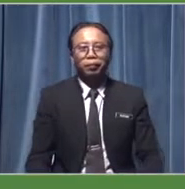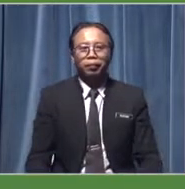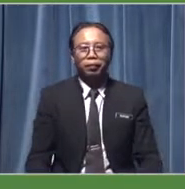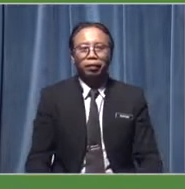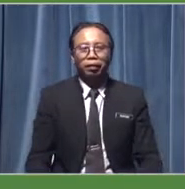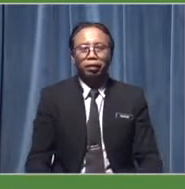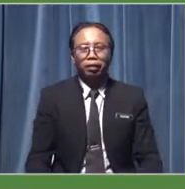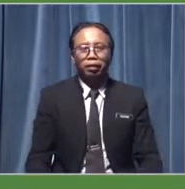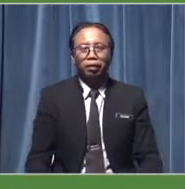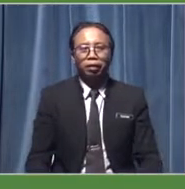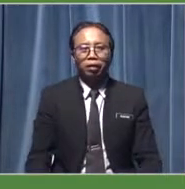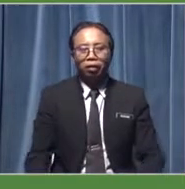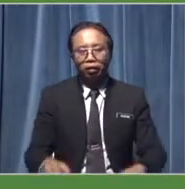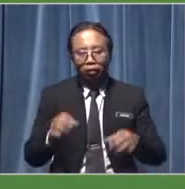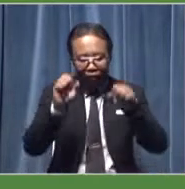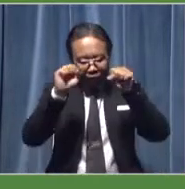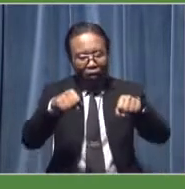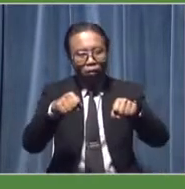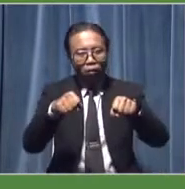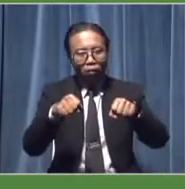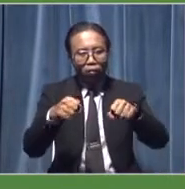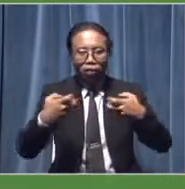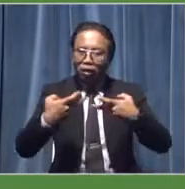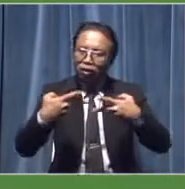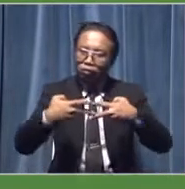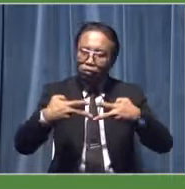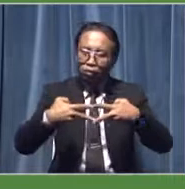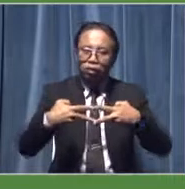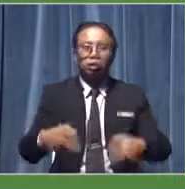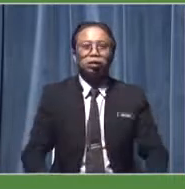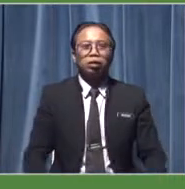This allows electric potential energy